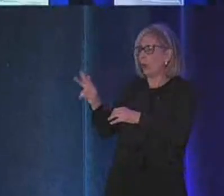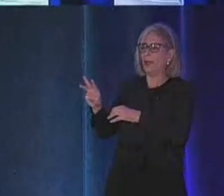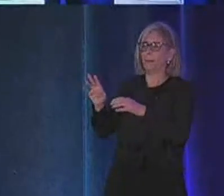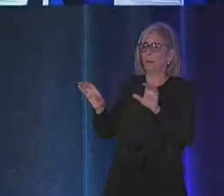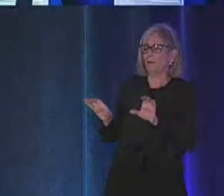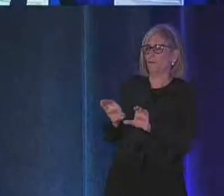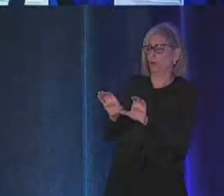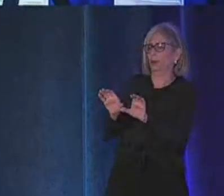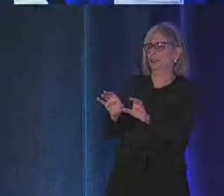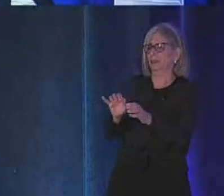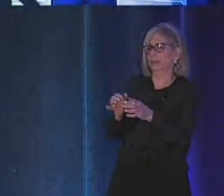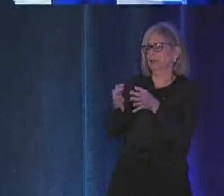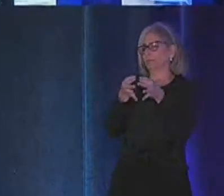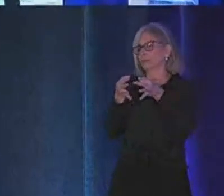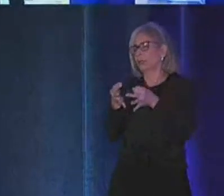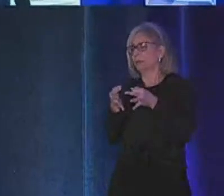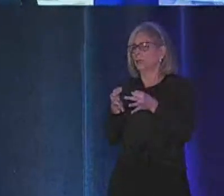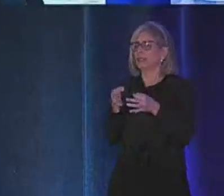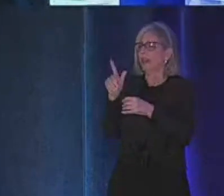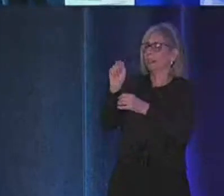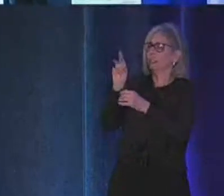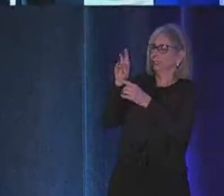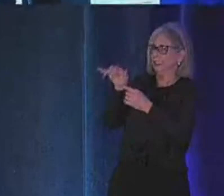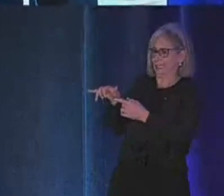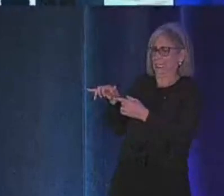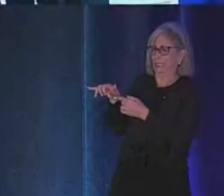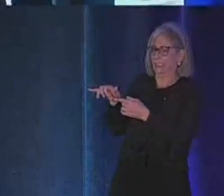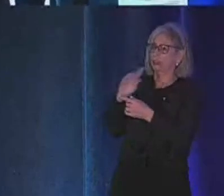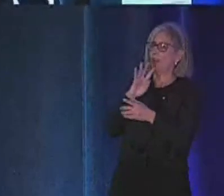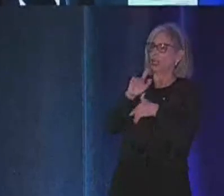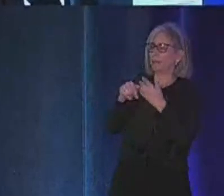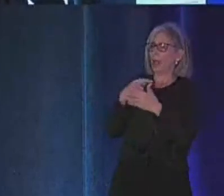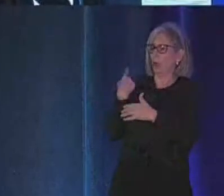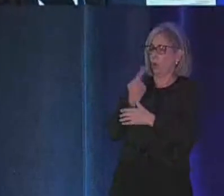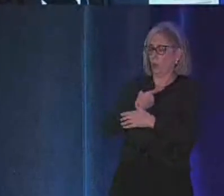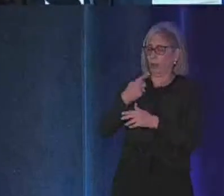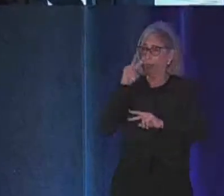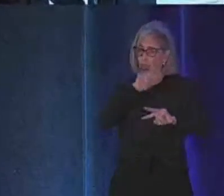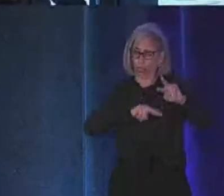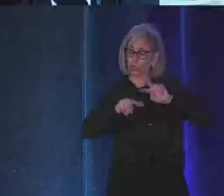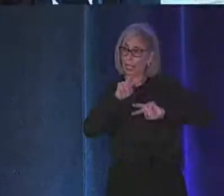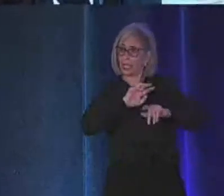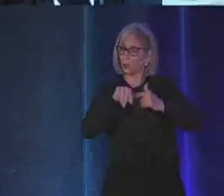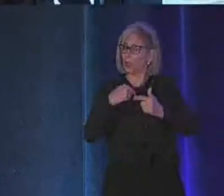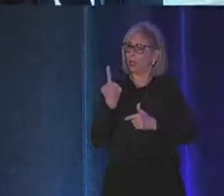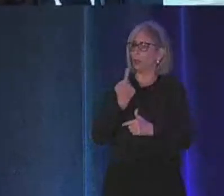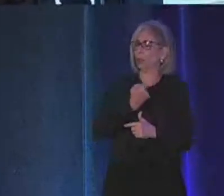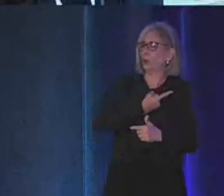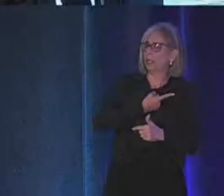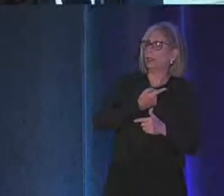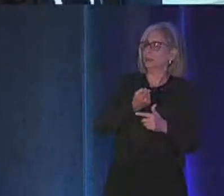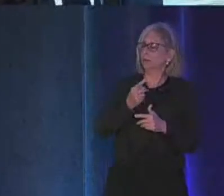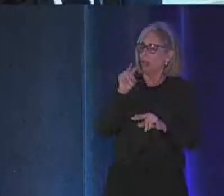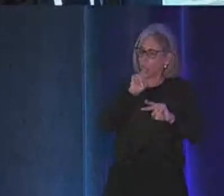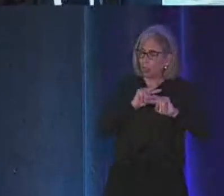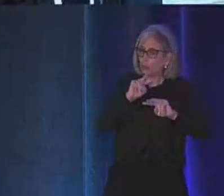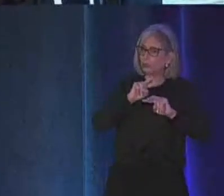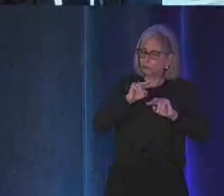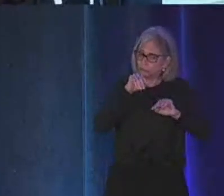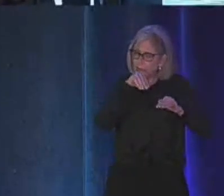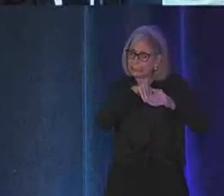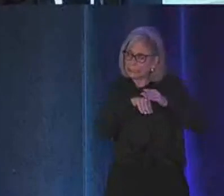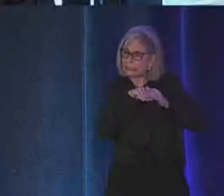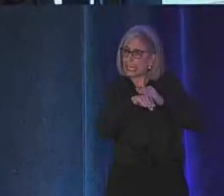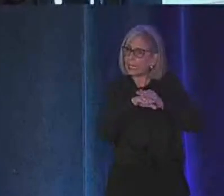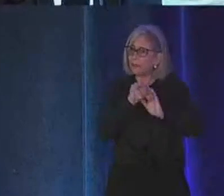about sort of like web performance literacy and talk about what we look at when we basically look under the hood